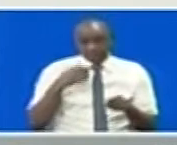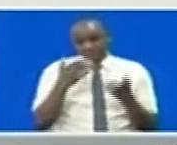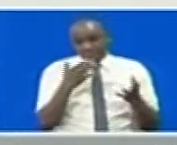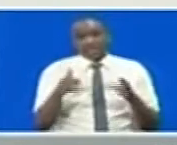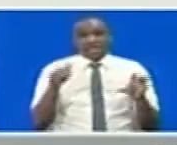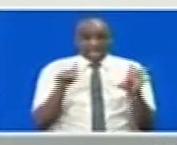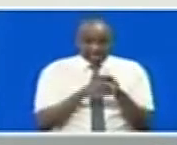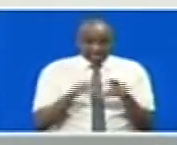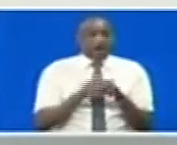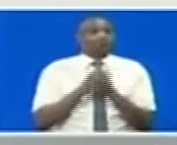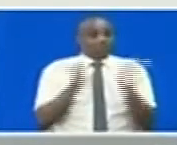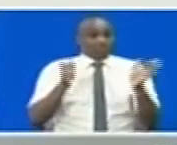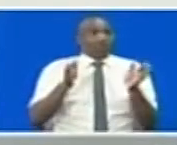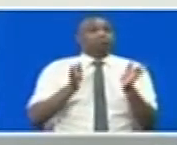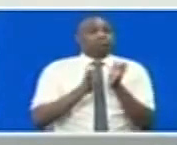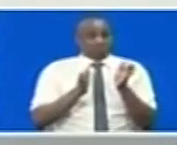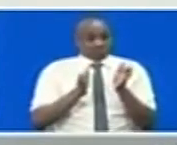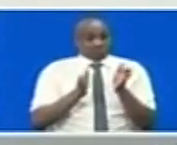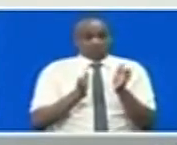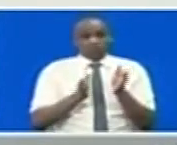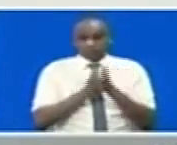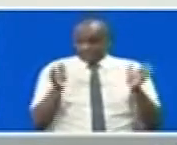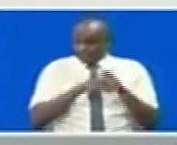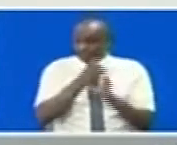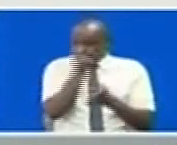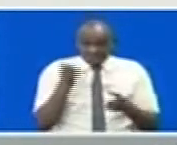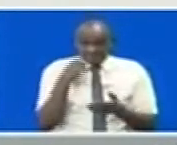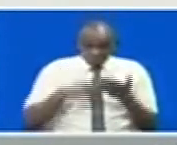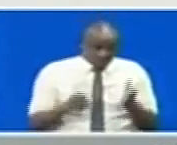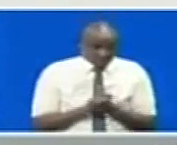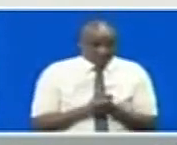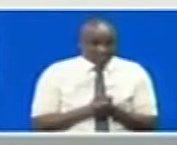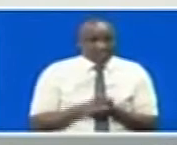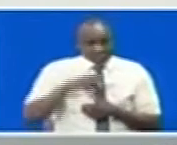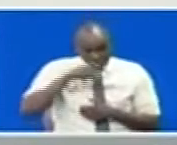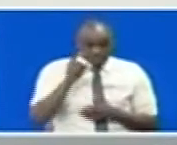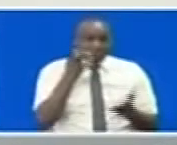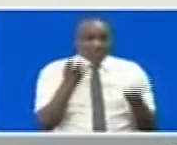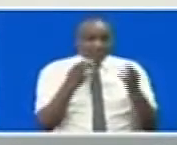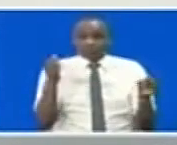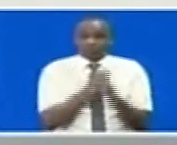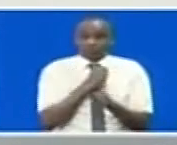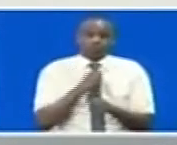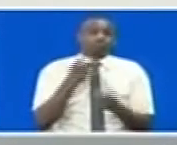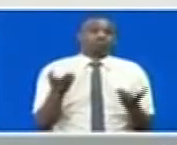the general public, more often than not, they too may not be able to come